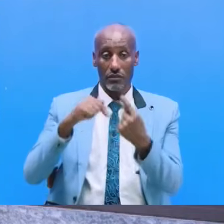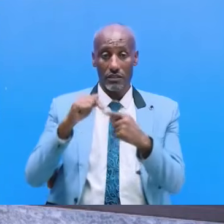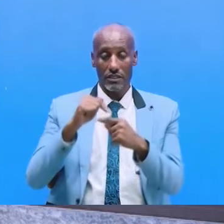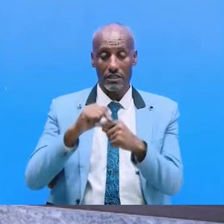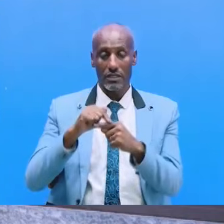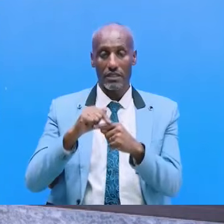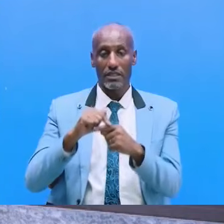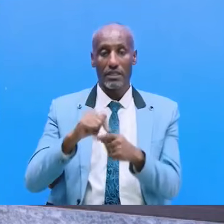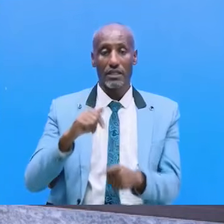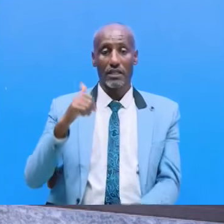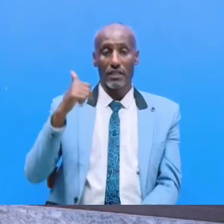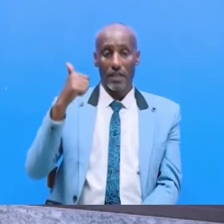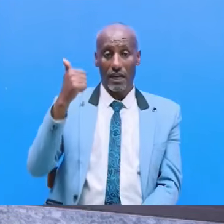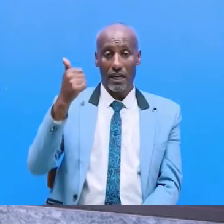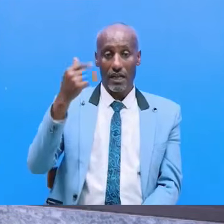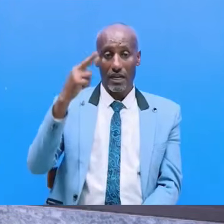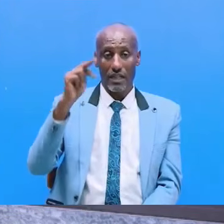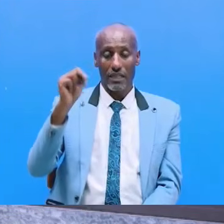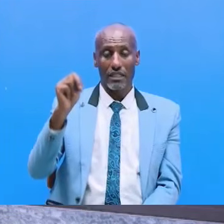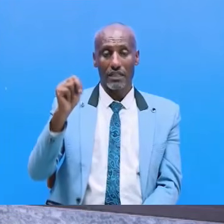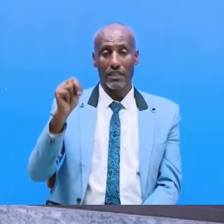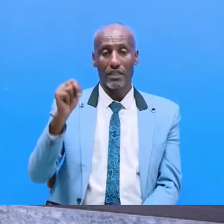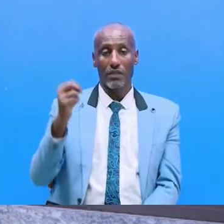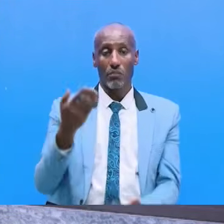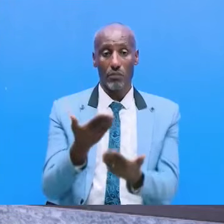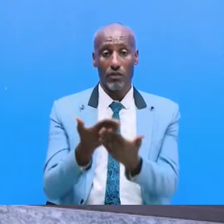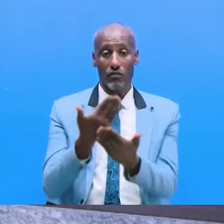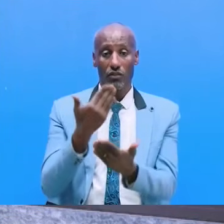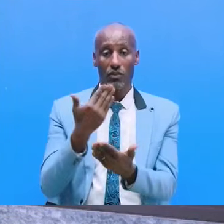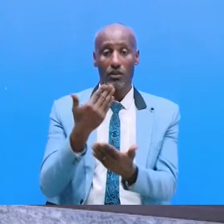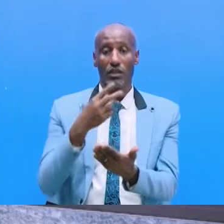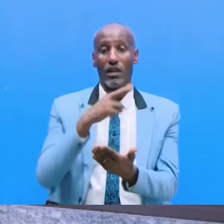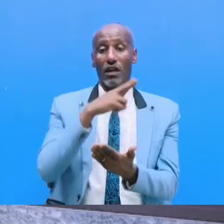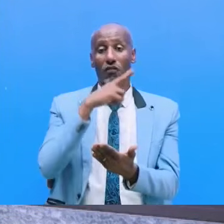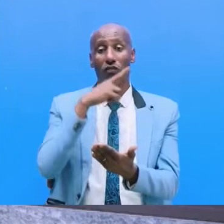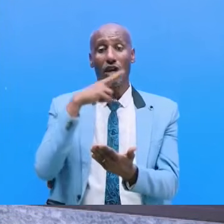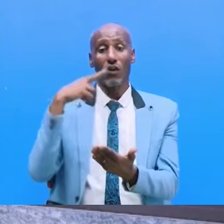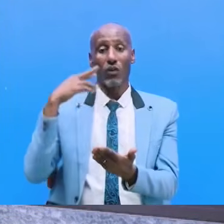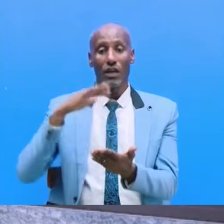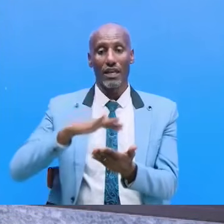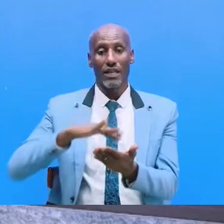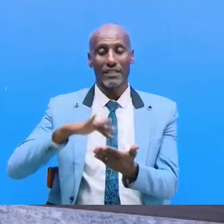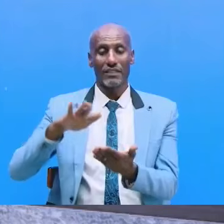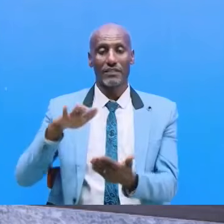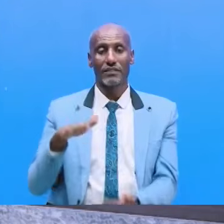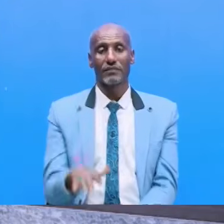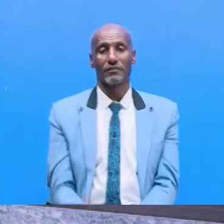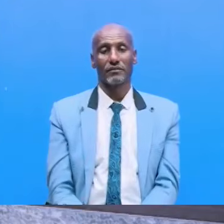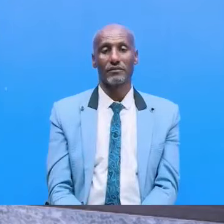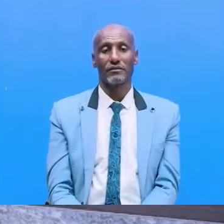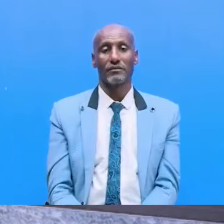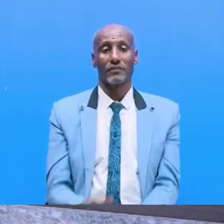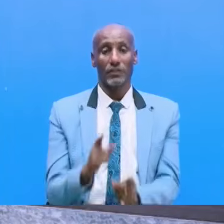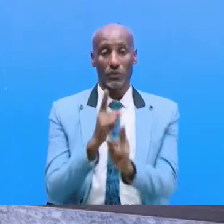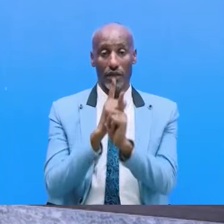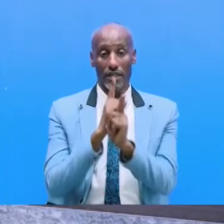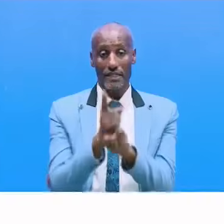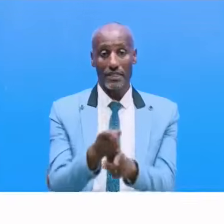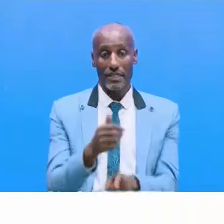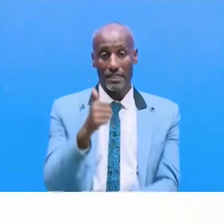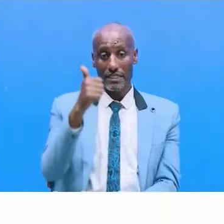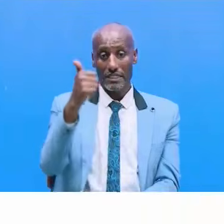are using what? An. Before the letter. So here is